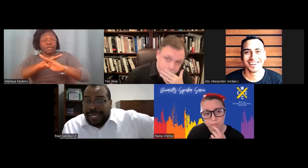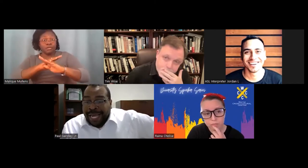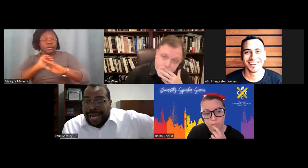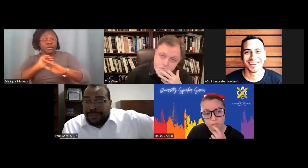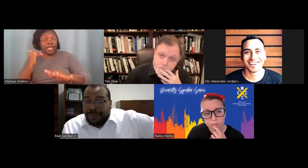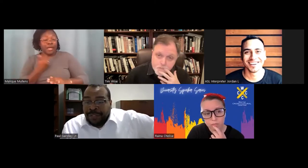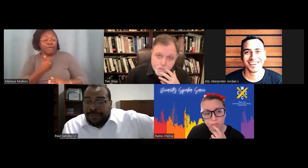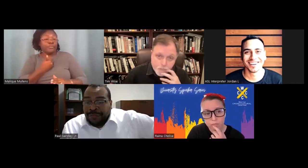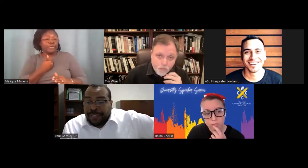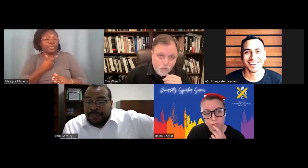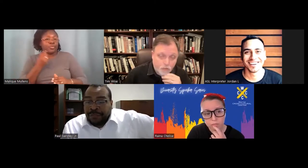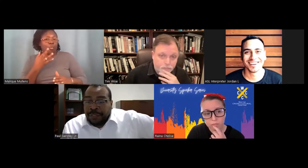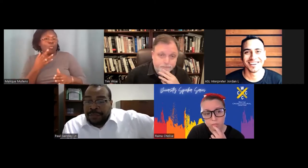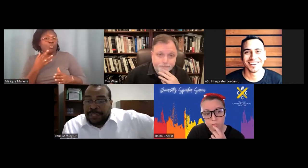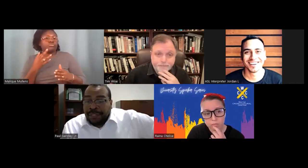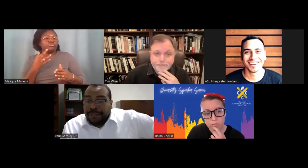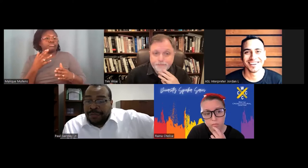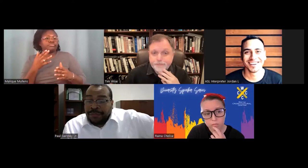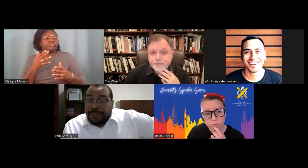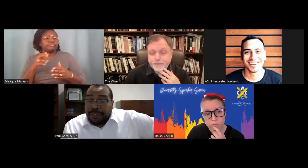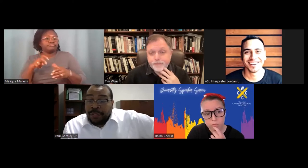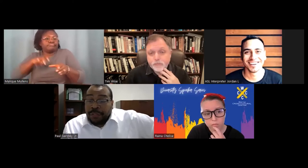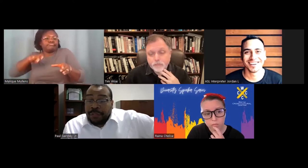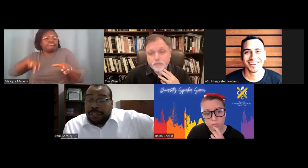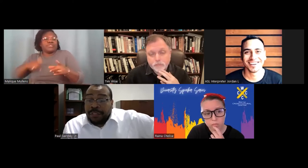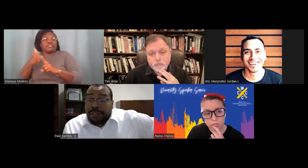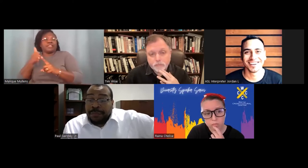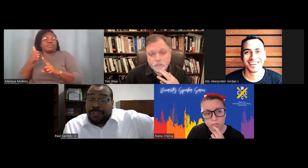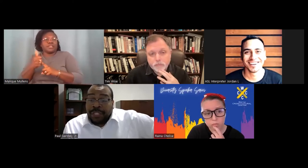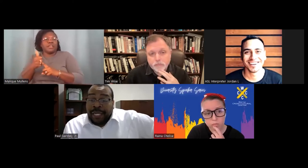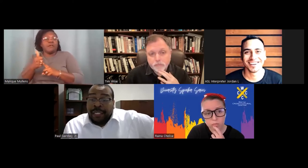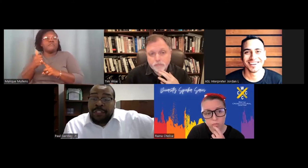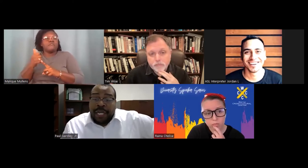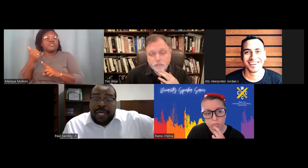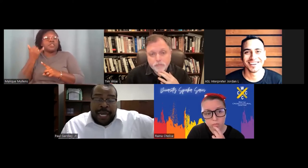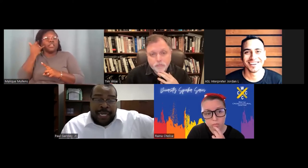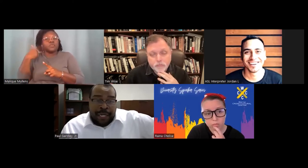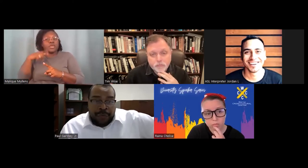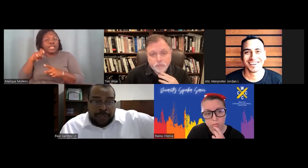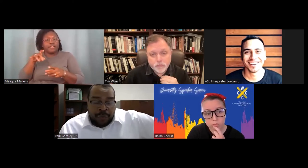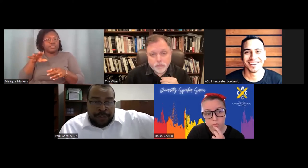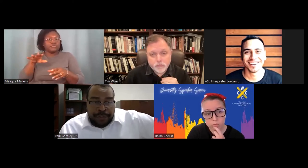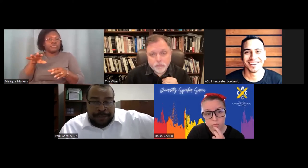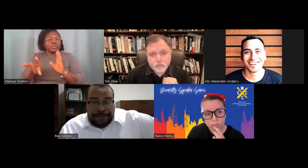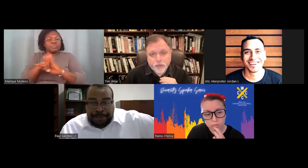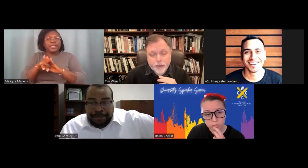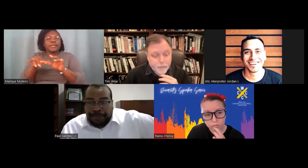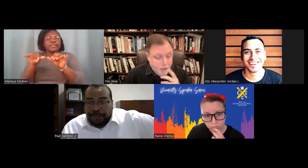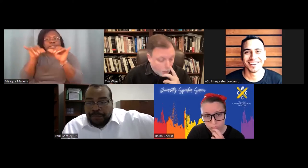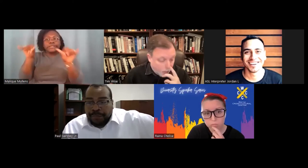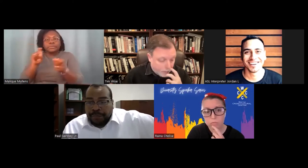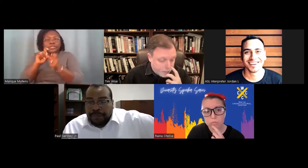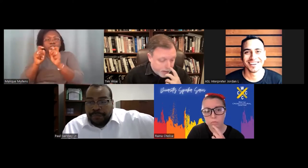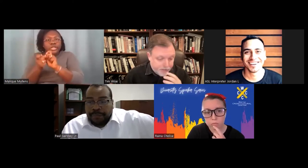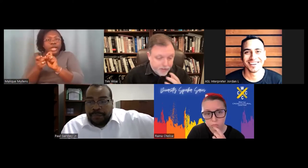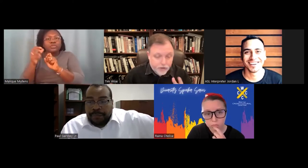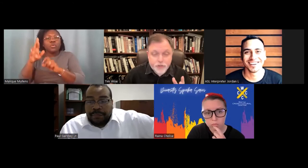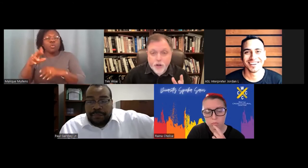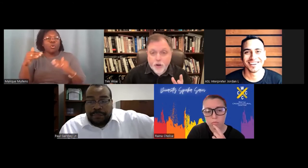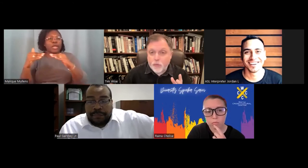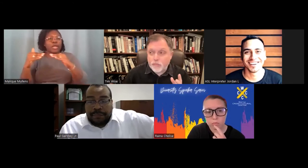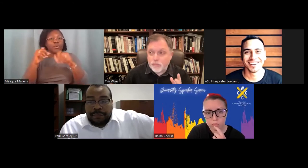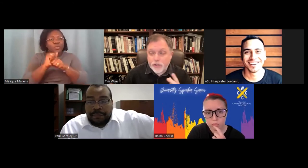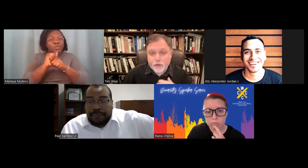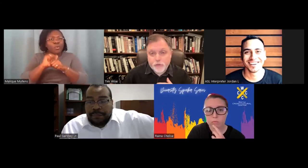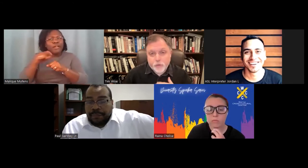are inactive in the face of substantive systems change and equity work? Yeah. Well, I mean, there is